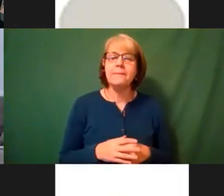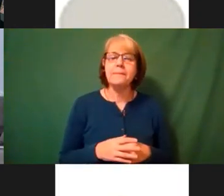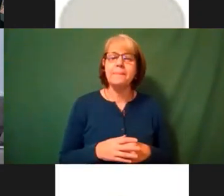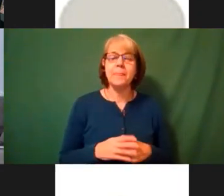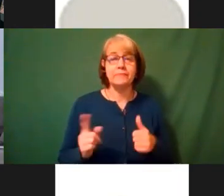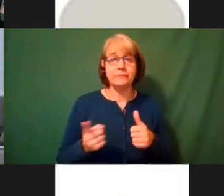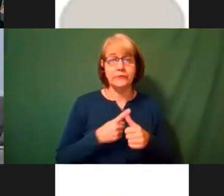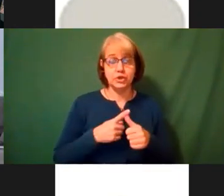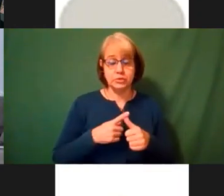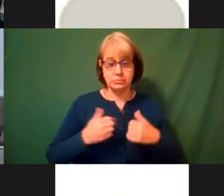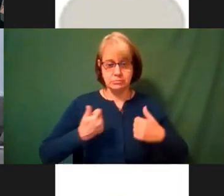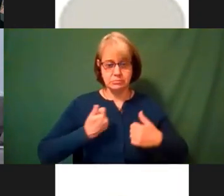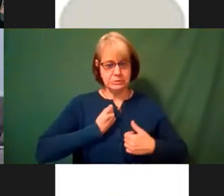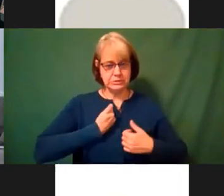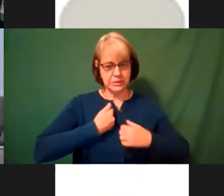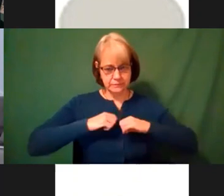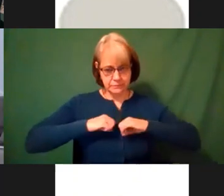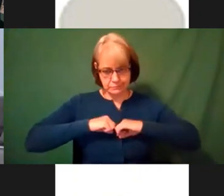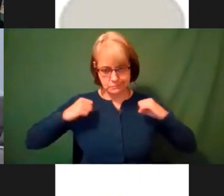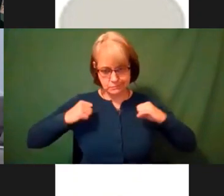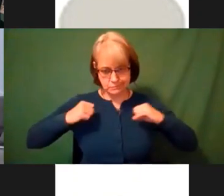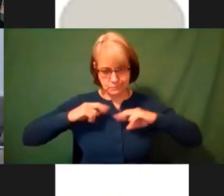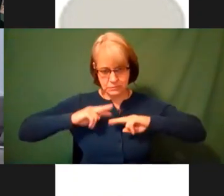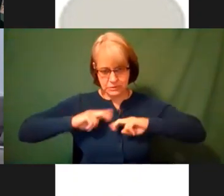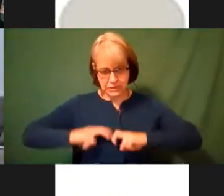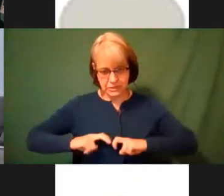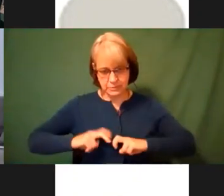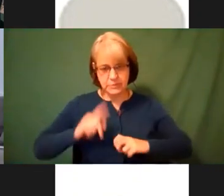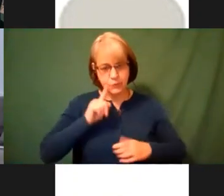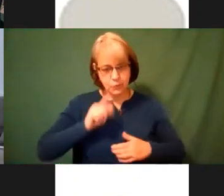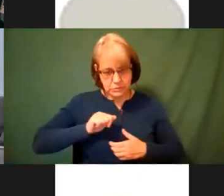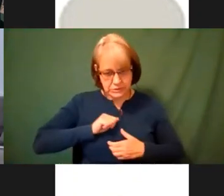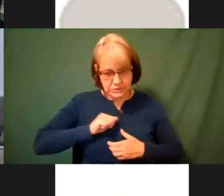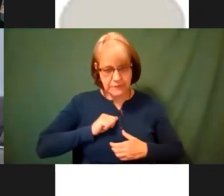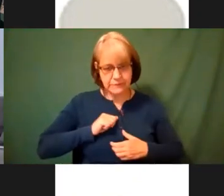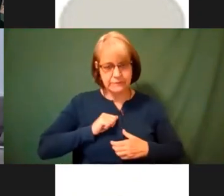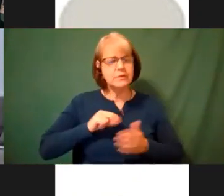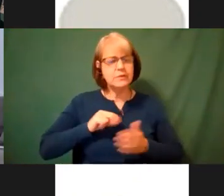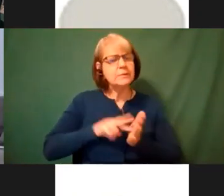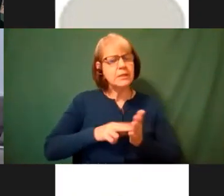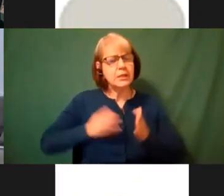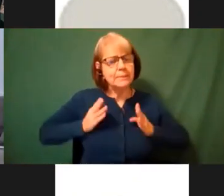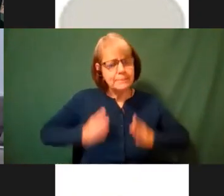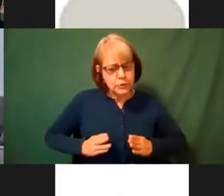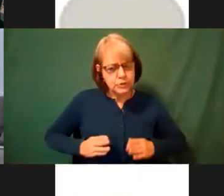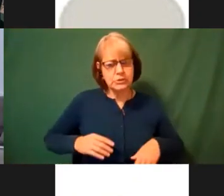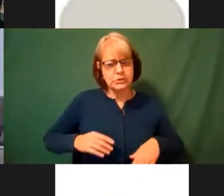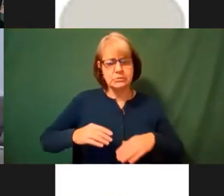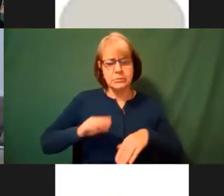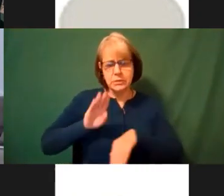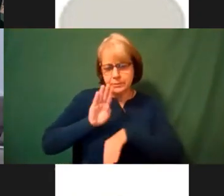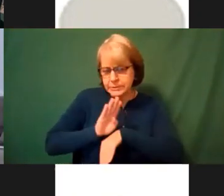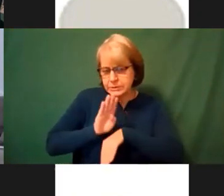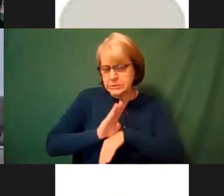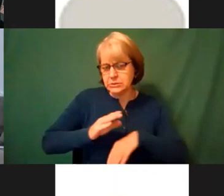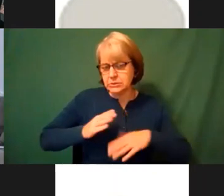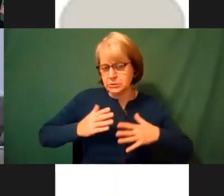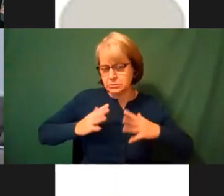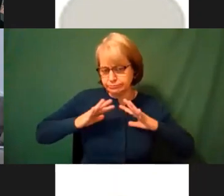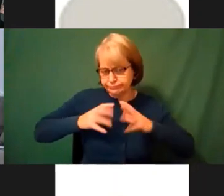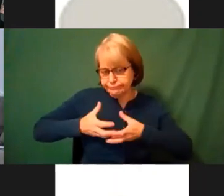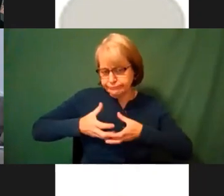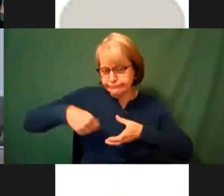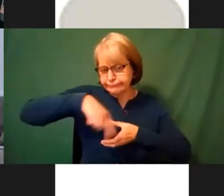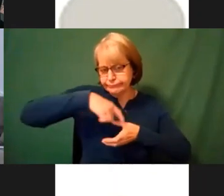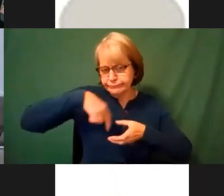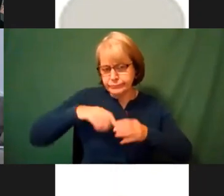whether or not you're an individual and or you're talking about an organization or a business or an institution, I think there, the geography of me thinks